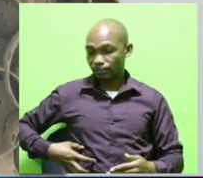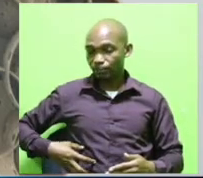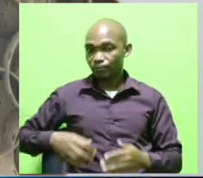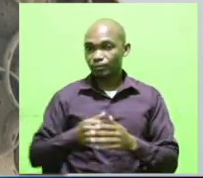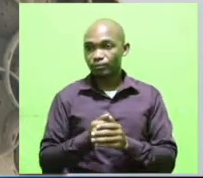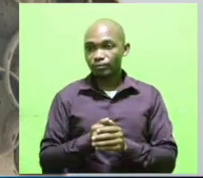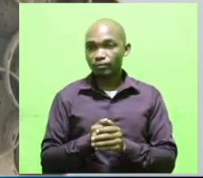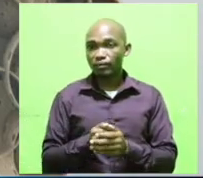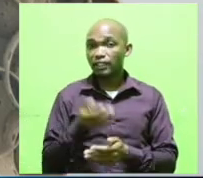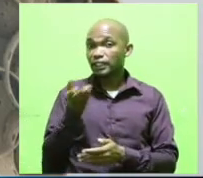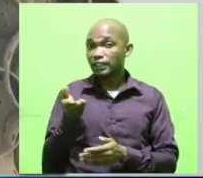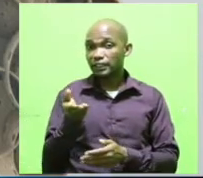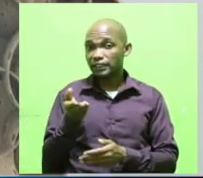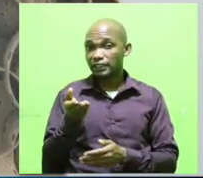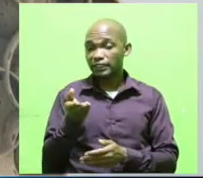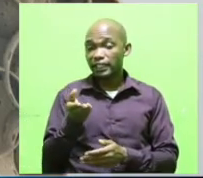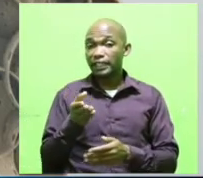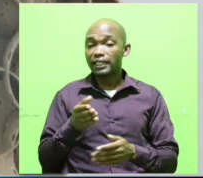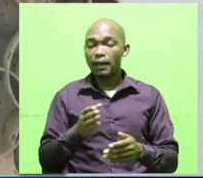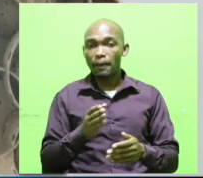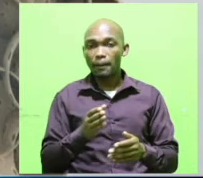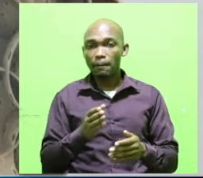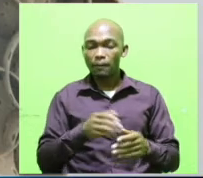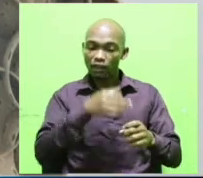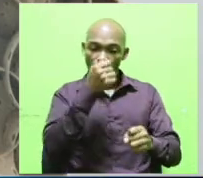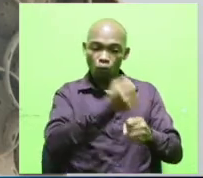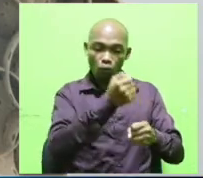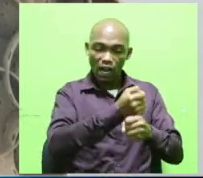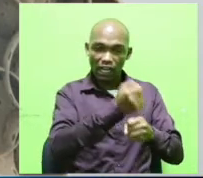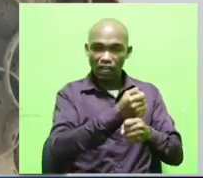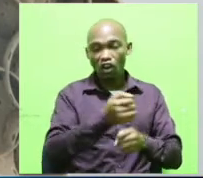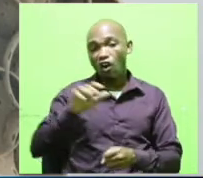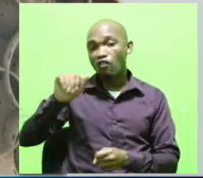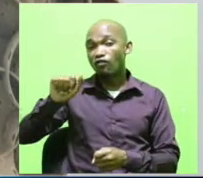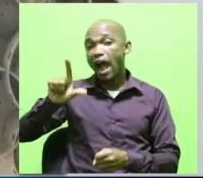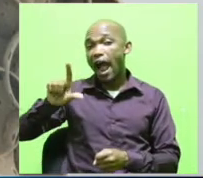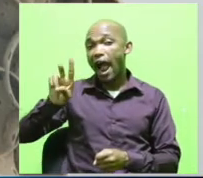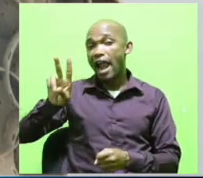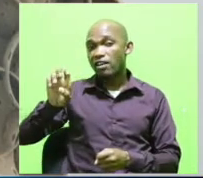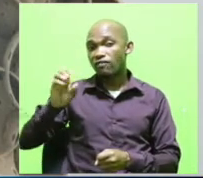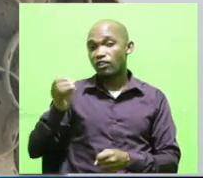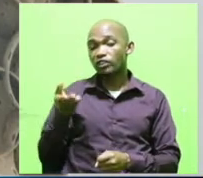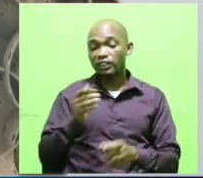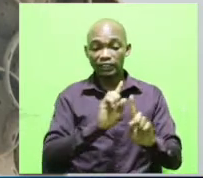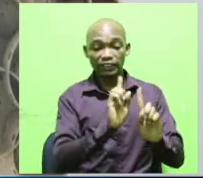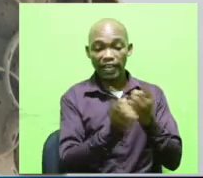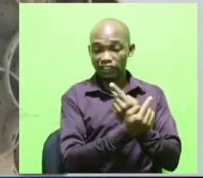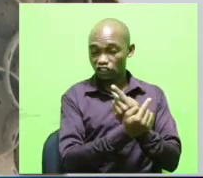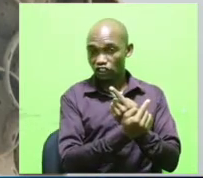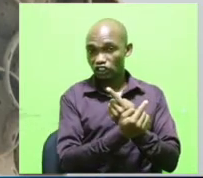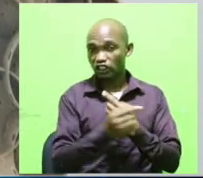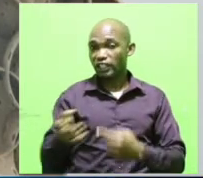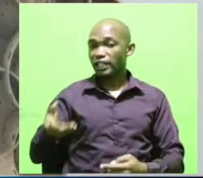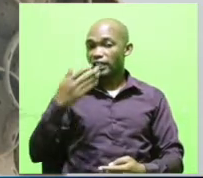They somewhat resemble clusters of grapes. The basic function of the alveoli is exchange of